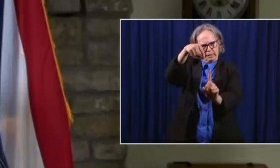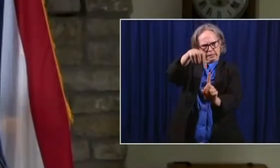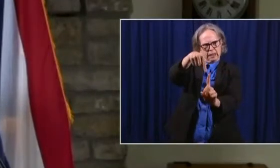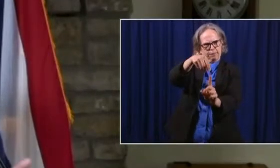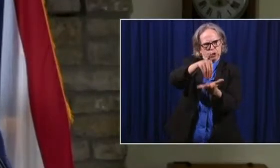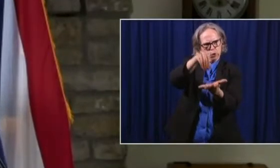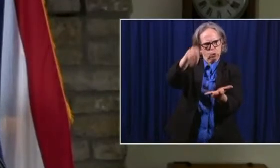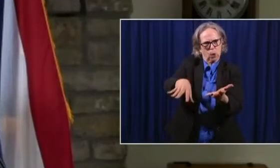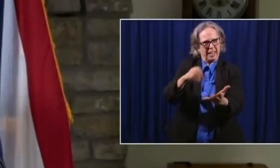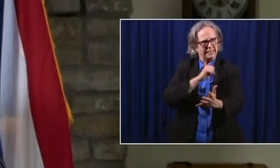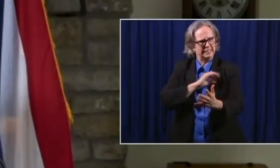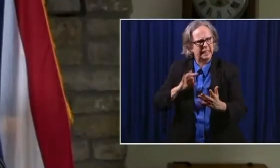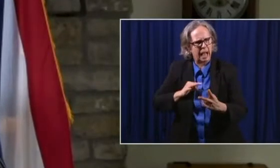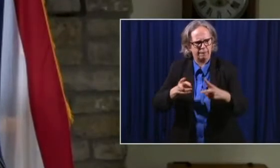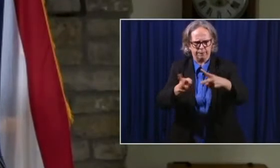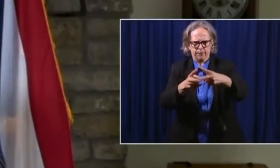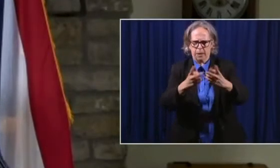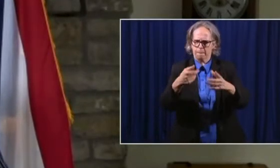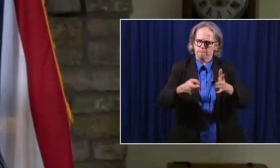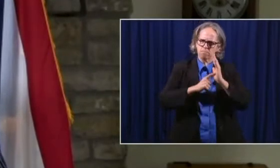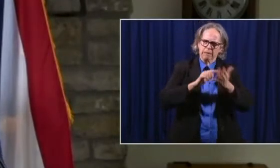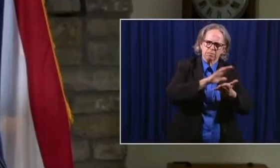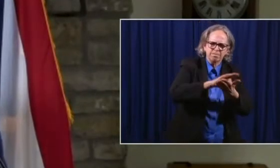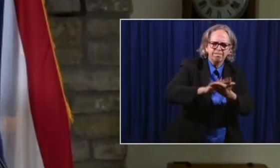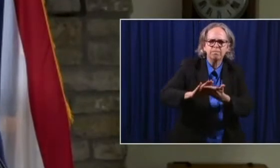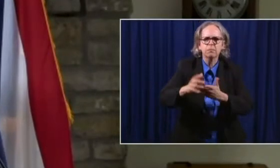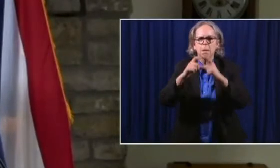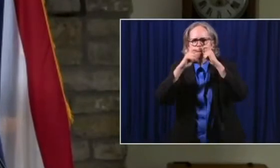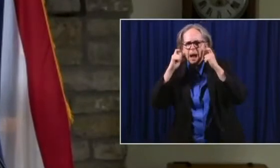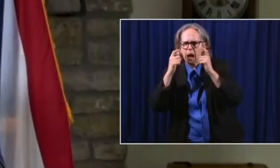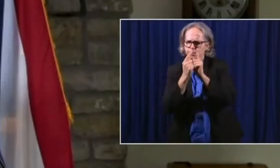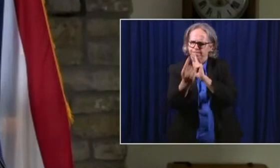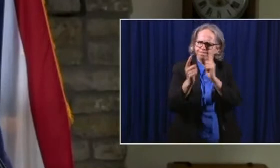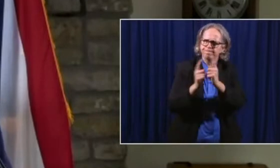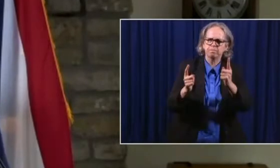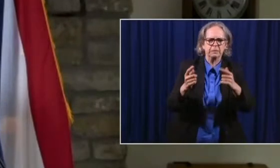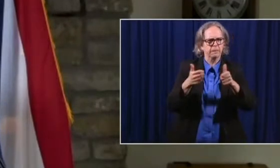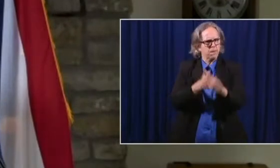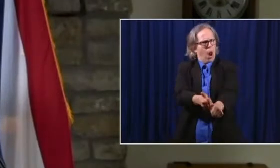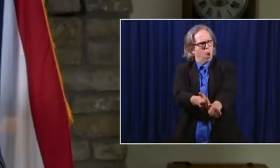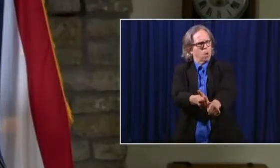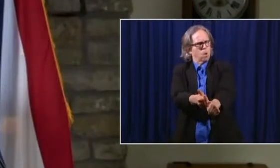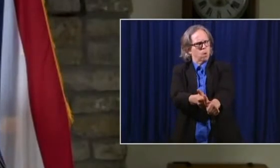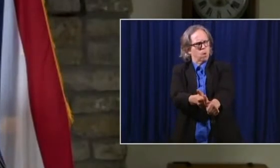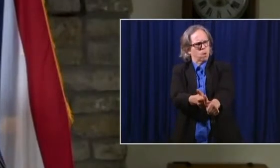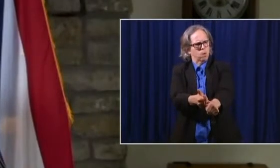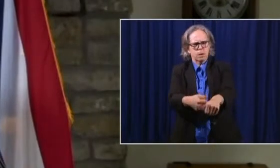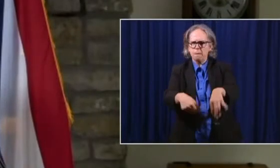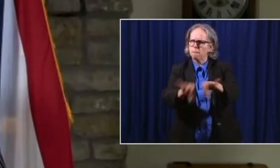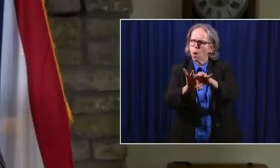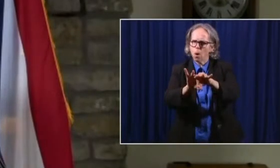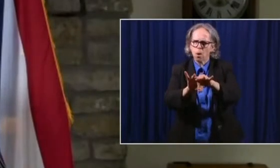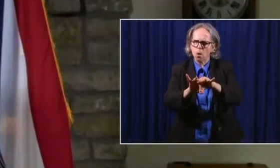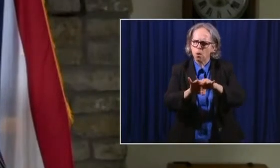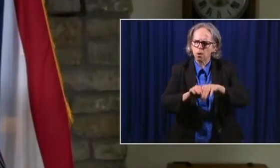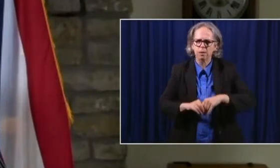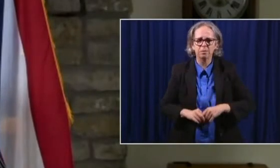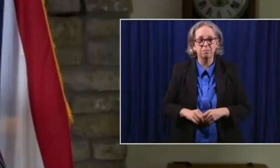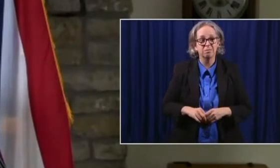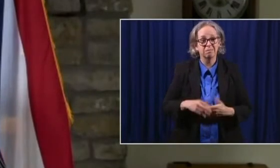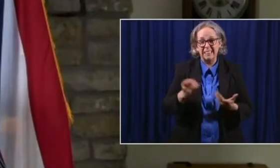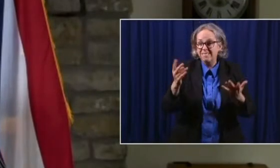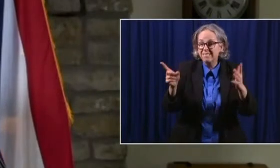all the things that they need to do. So you can do all those things, and you can still have COVID in the school. And the real